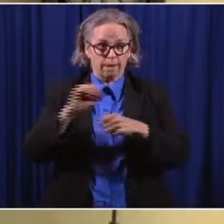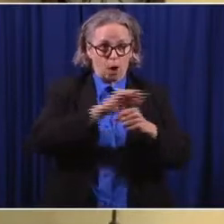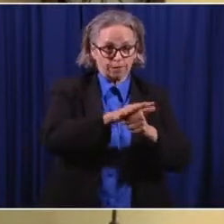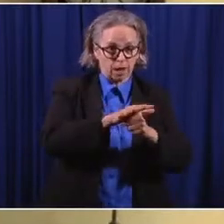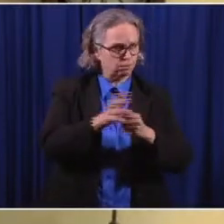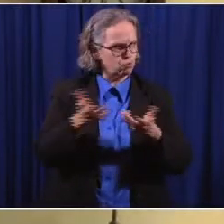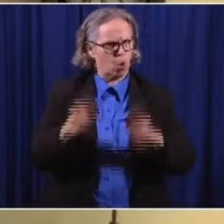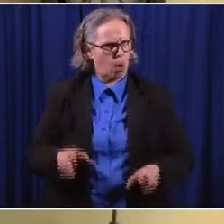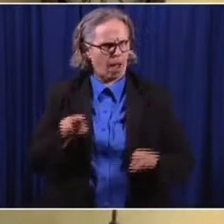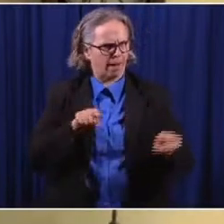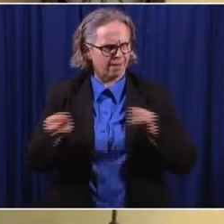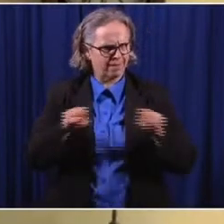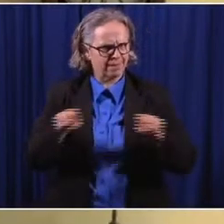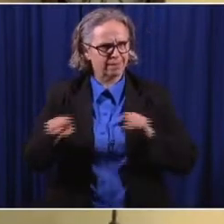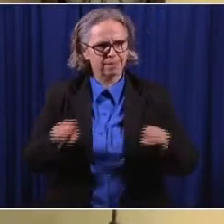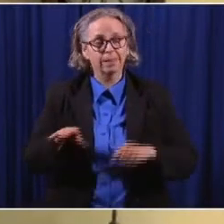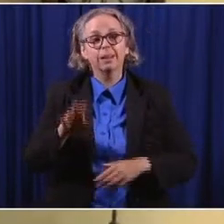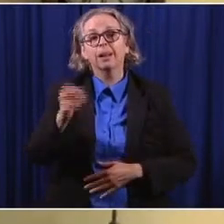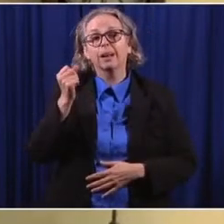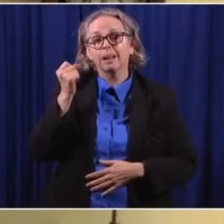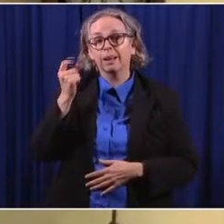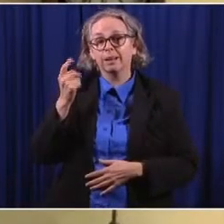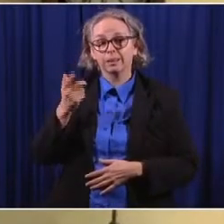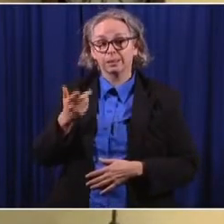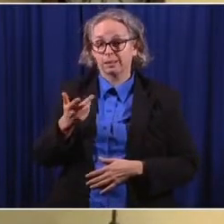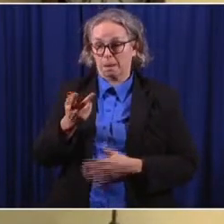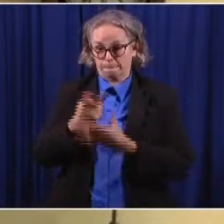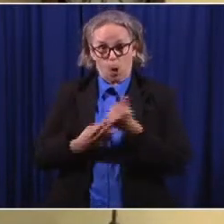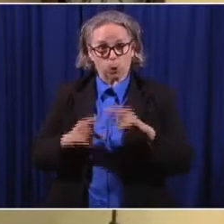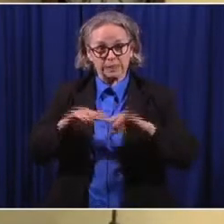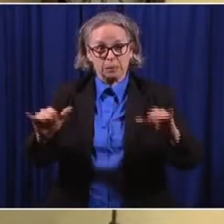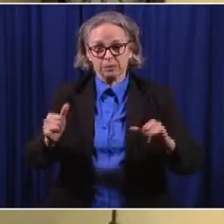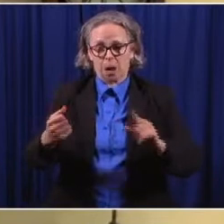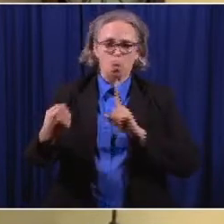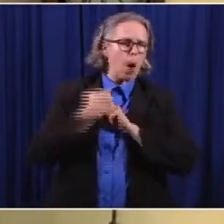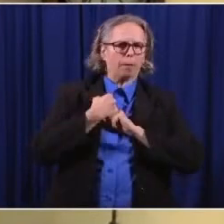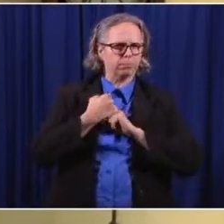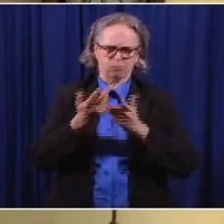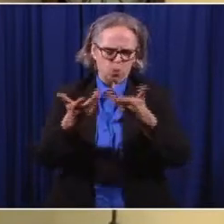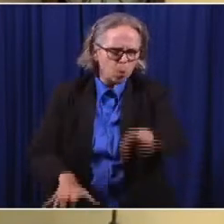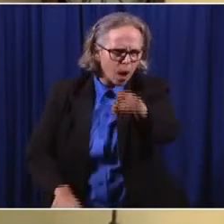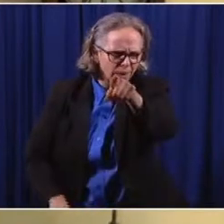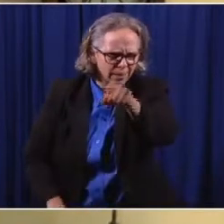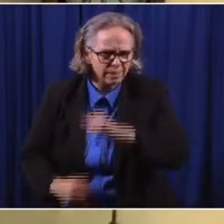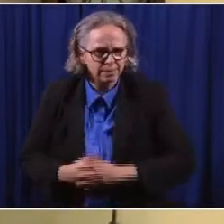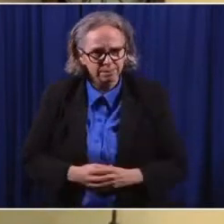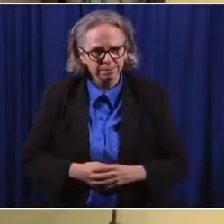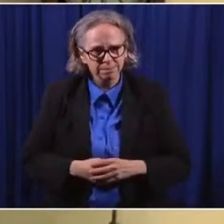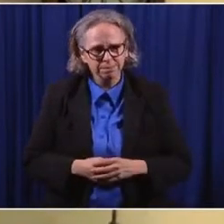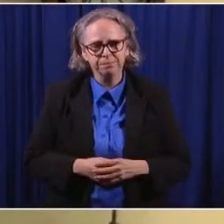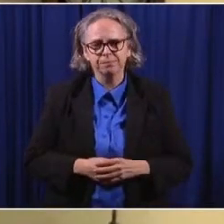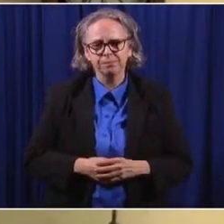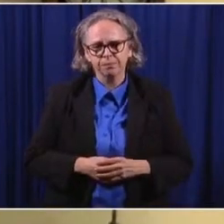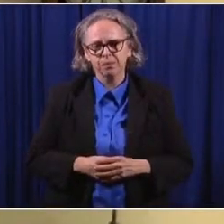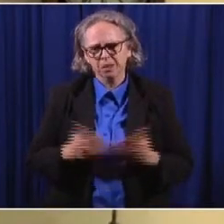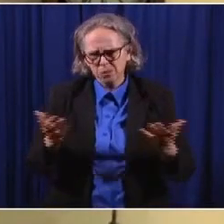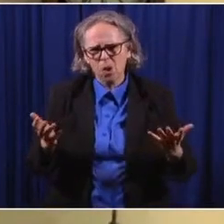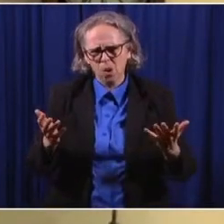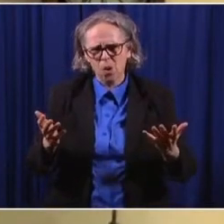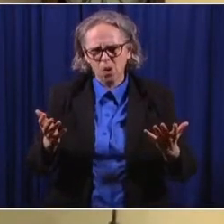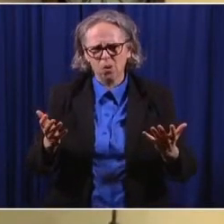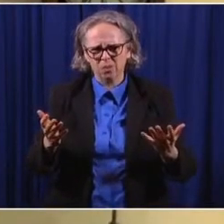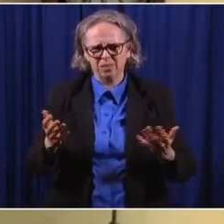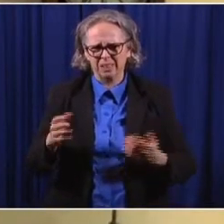me, both at the same time. And the other thing is we know that what these shots do that Fran and I just got and John